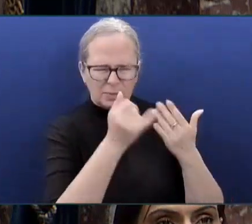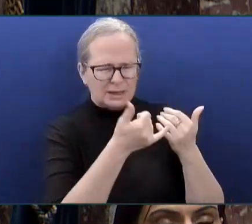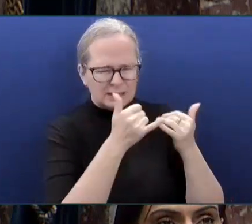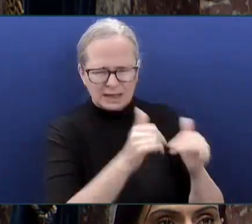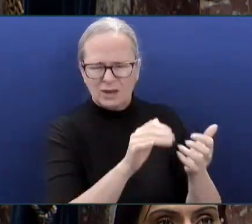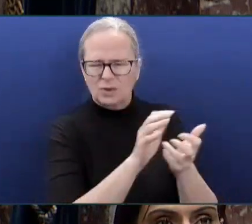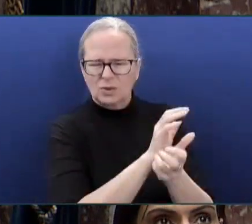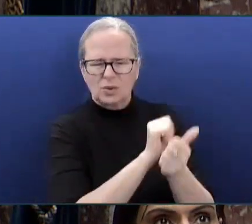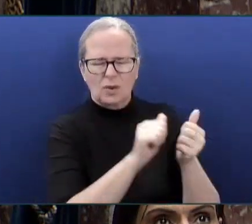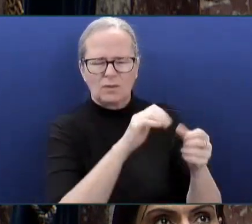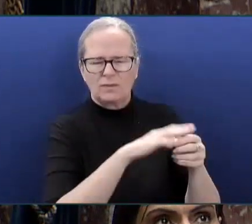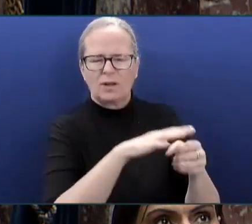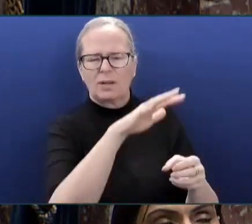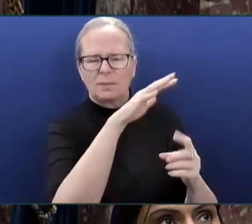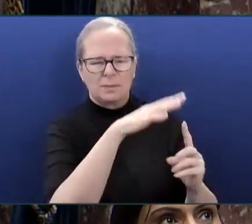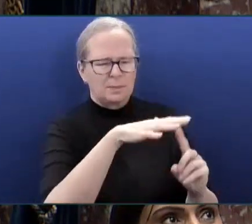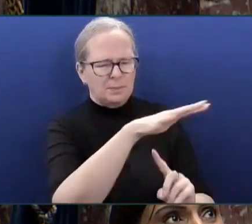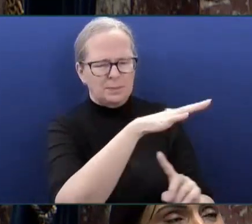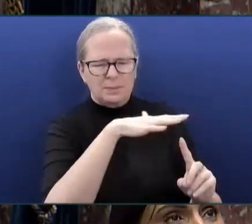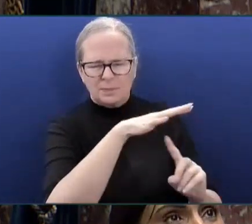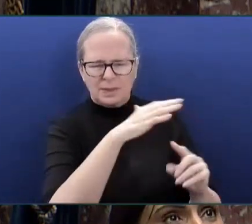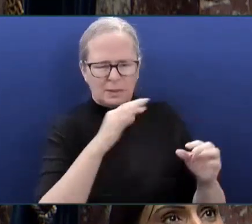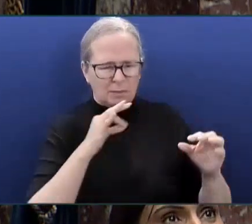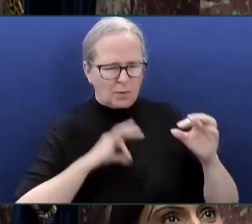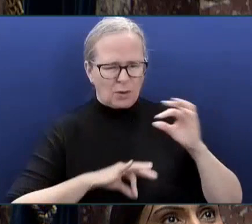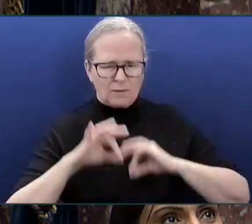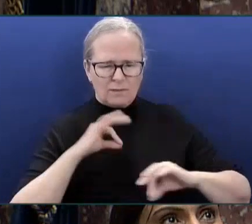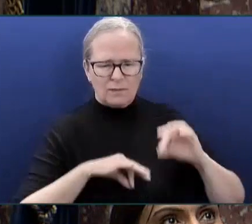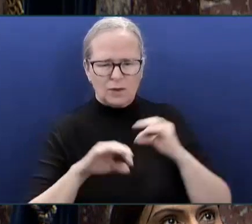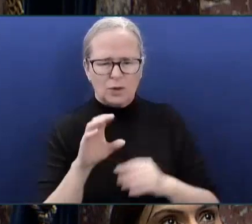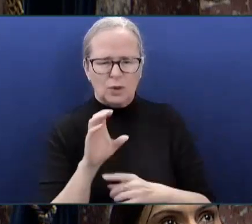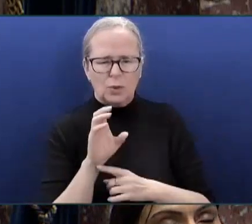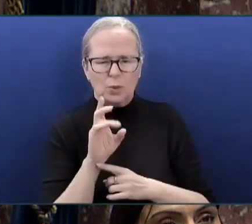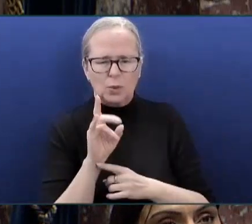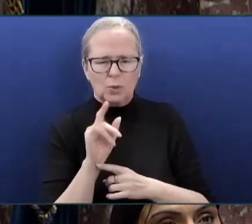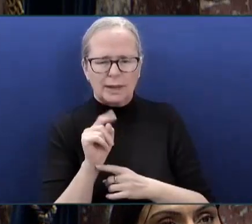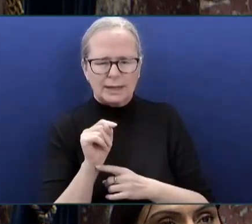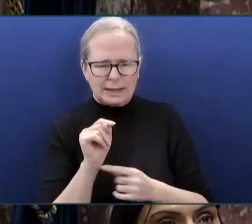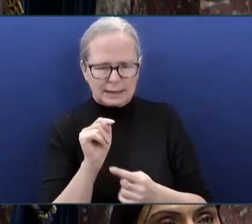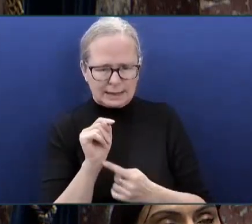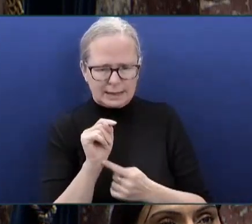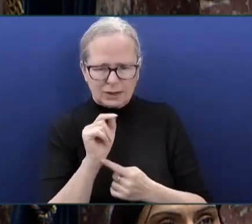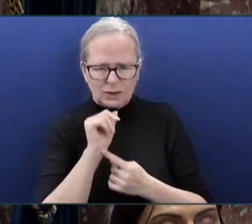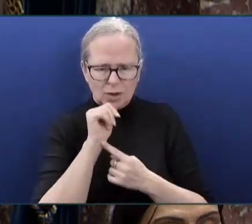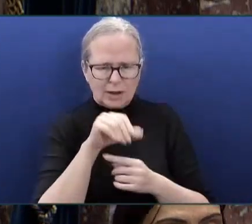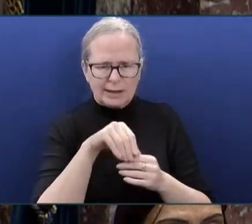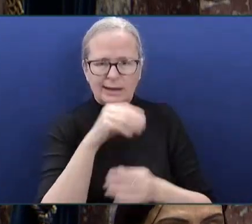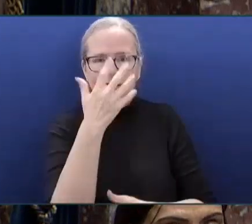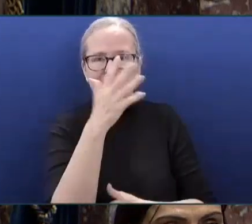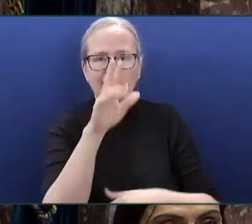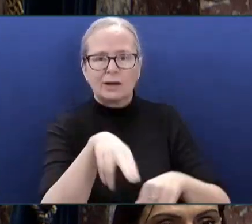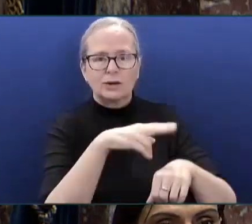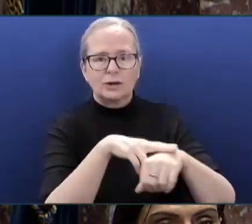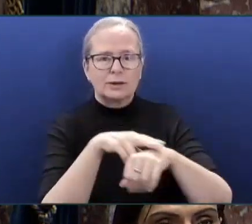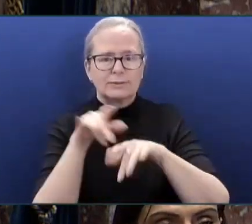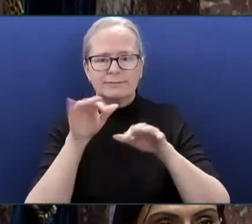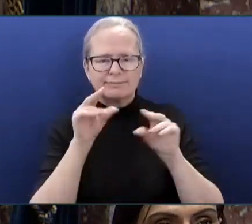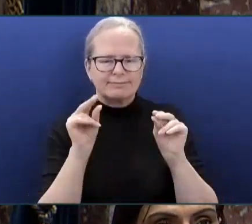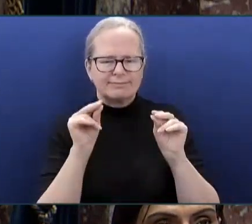nature, they're make-believe. Reports have found that corporate and government-run carbon offset programs